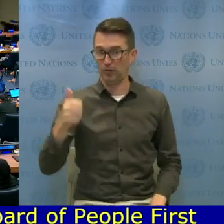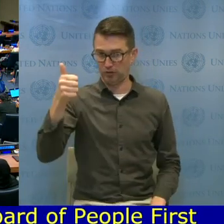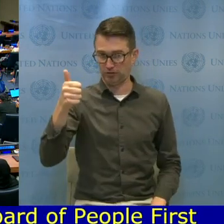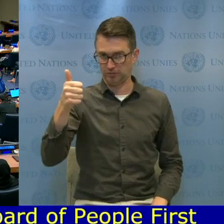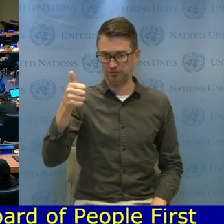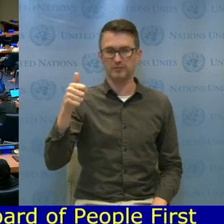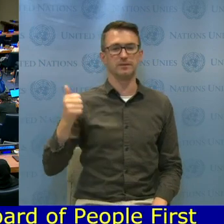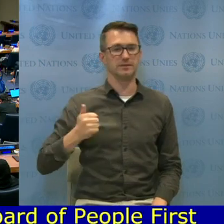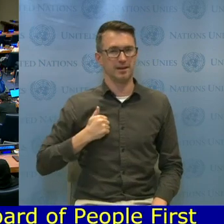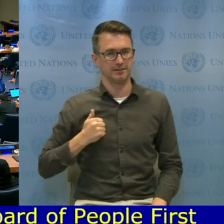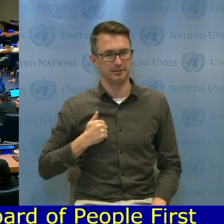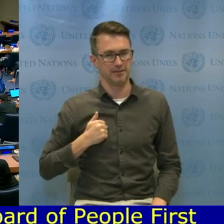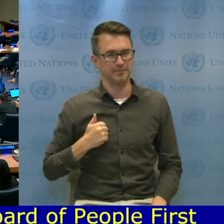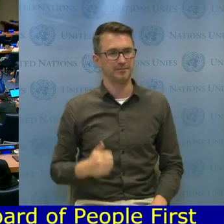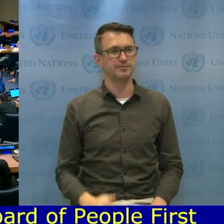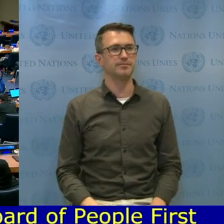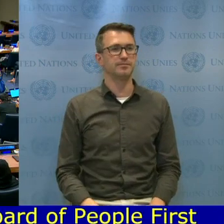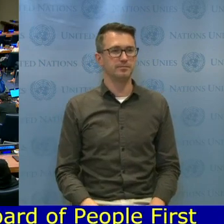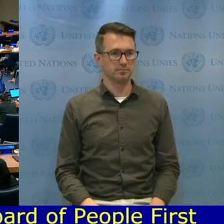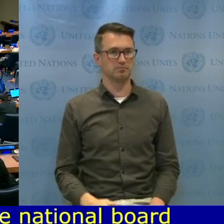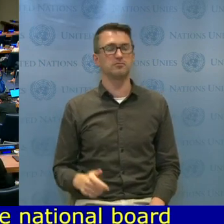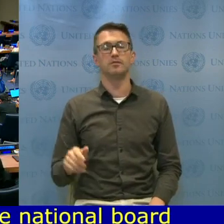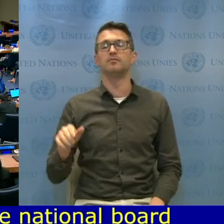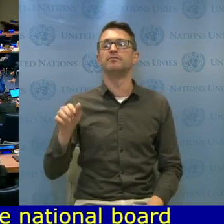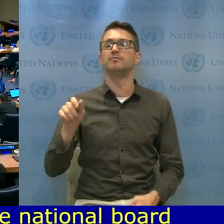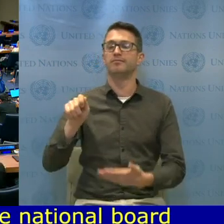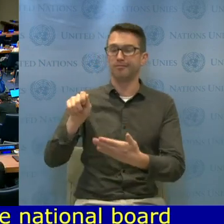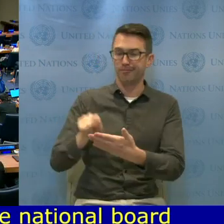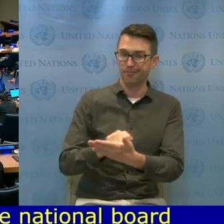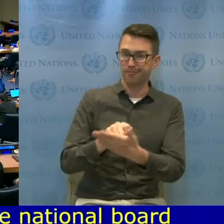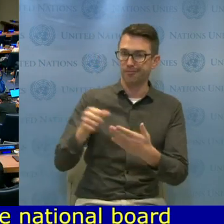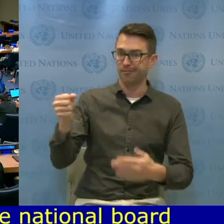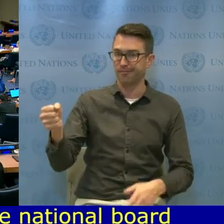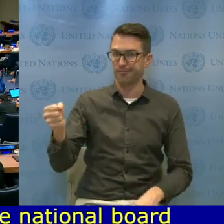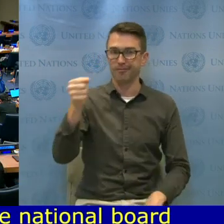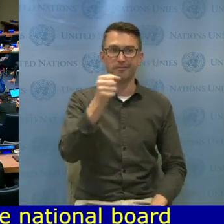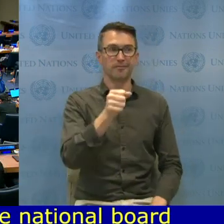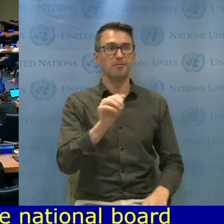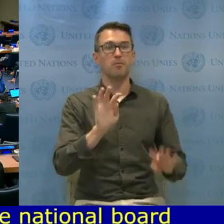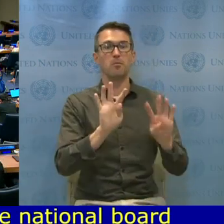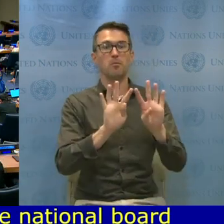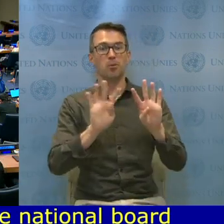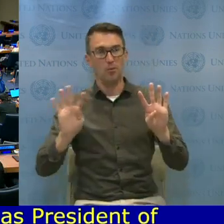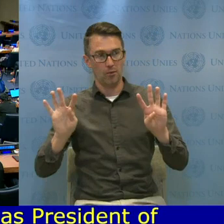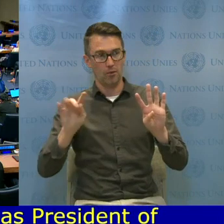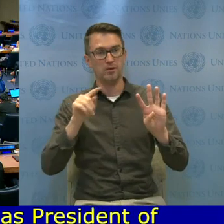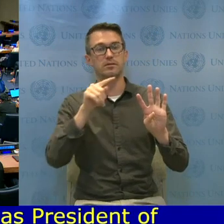for the term 2017 and 20. Mr. Earl, the floor is yours.